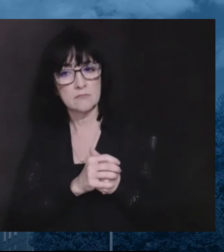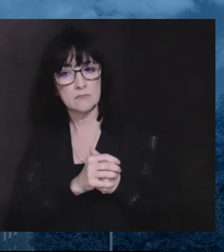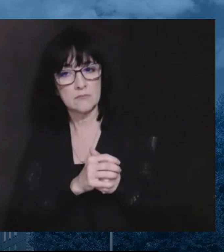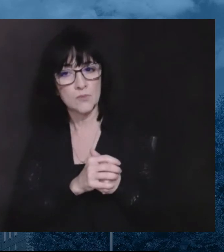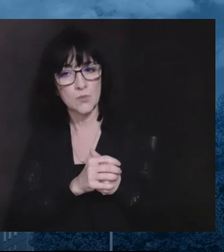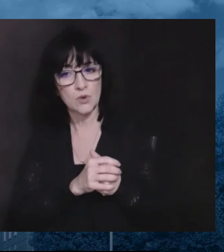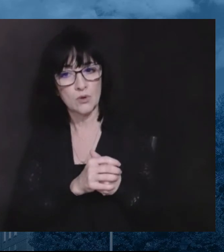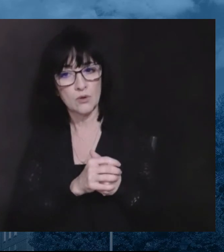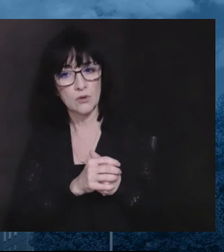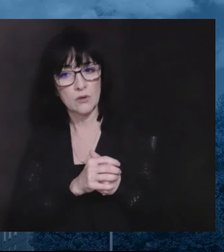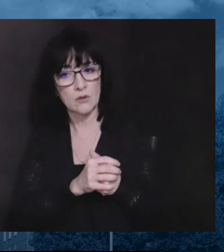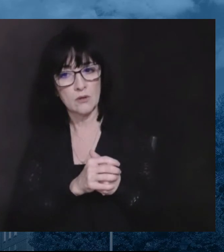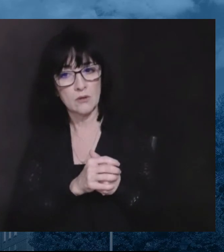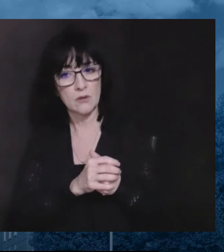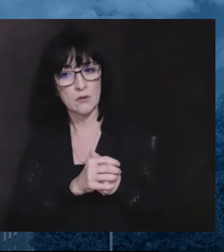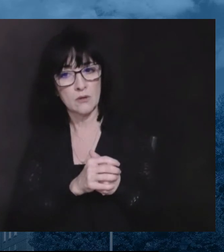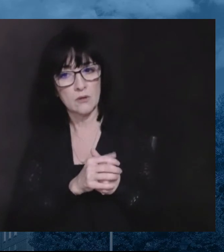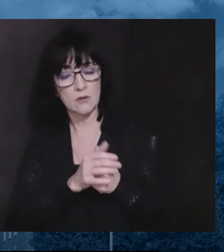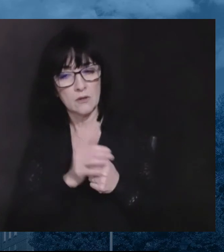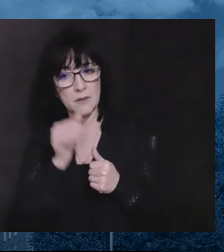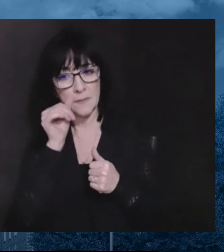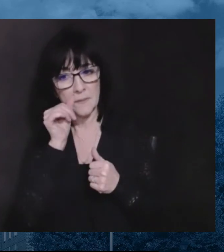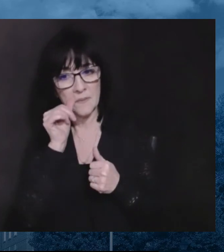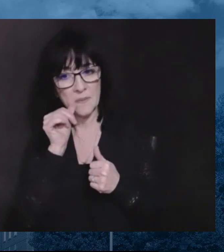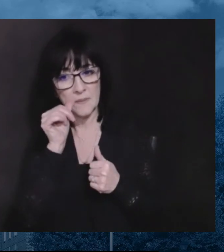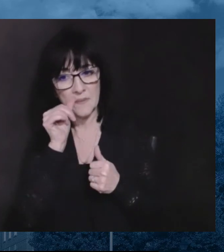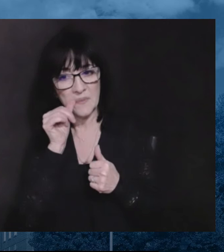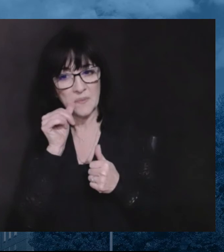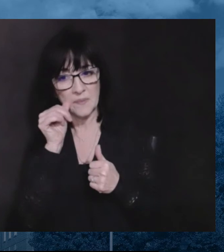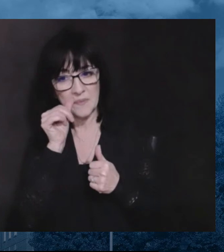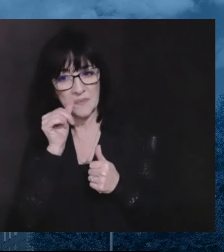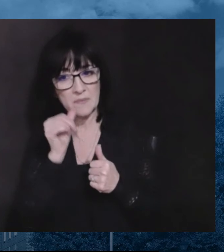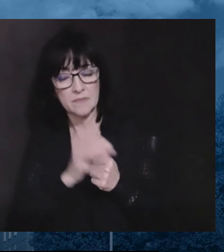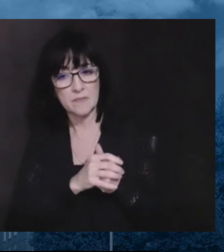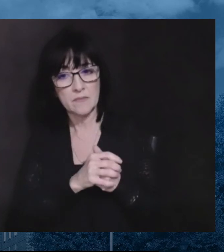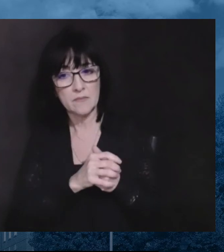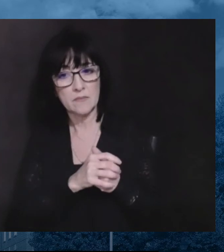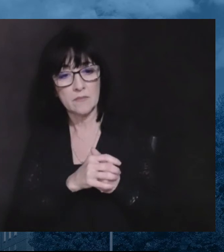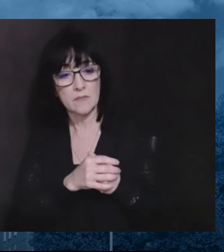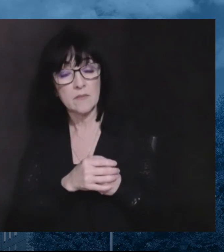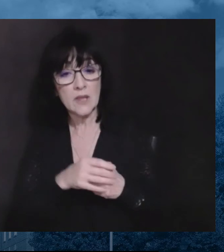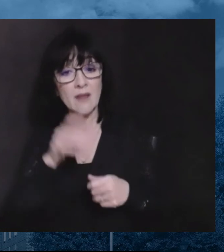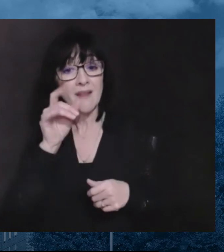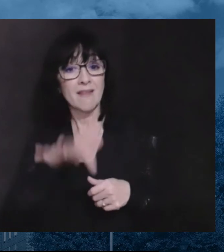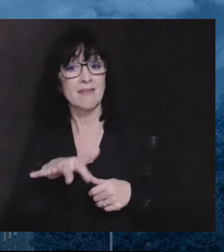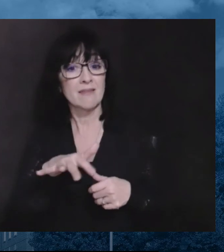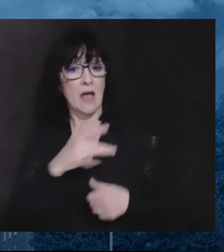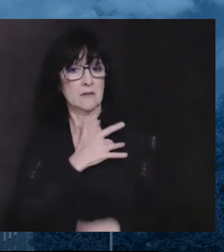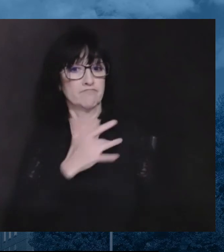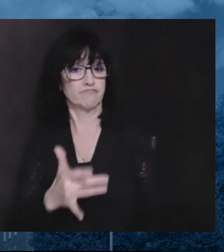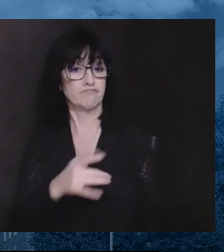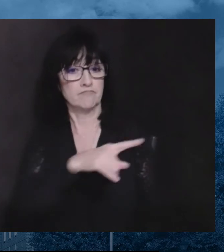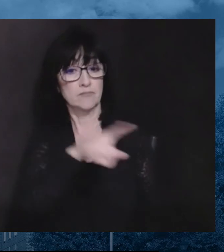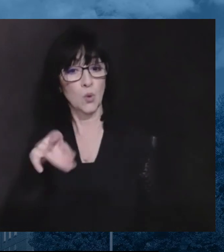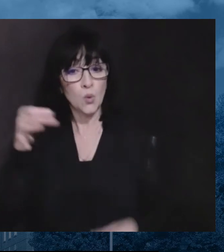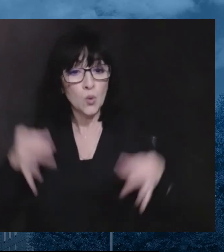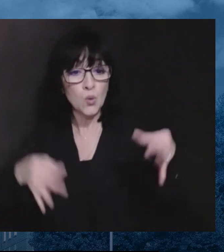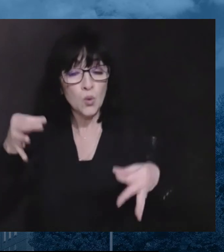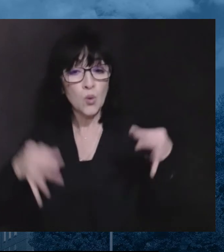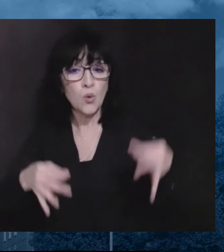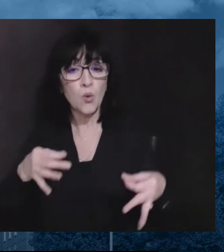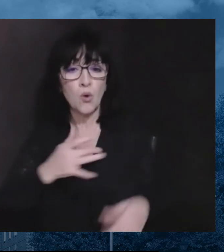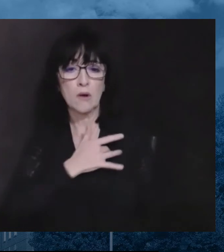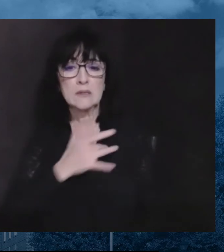not detaining the number of inmates that they normally would. That's frankly creating some issues in